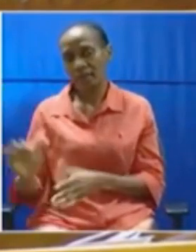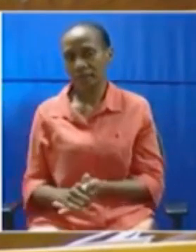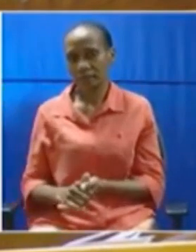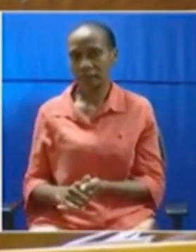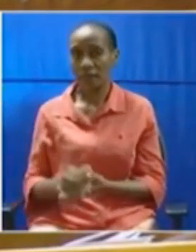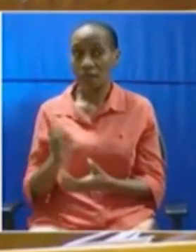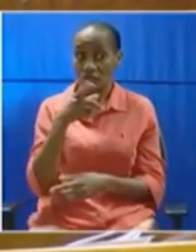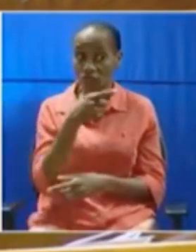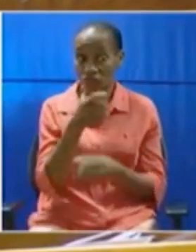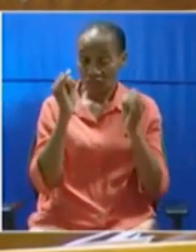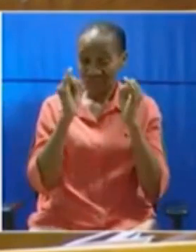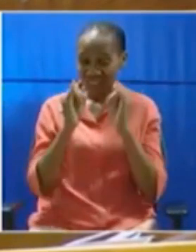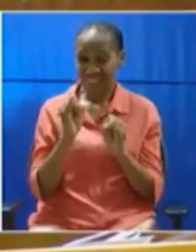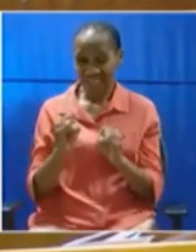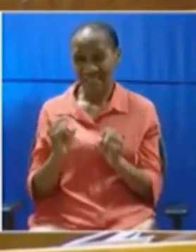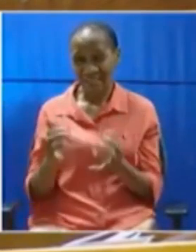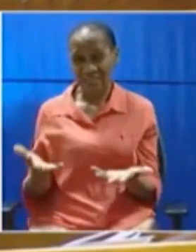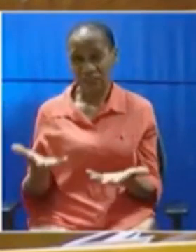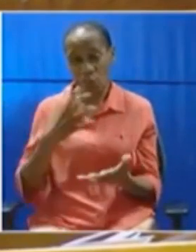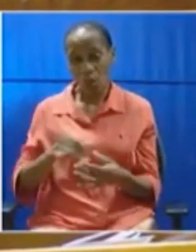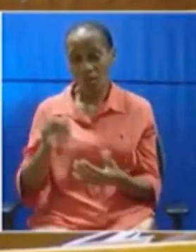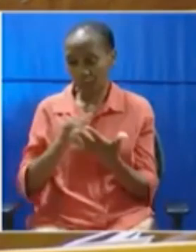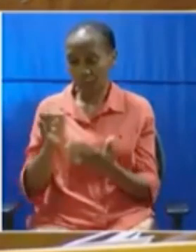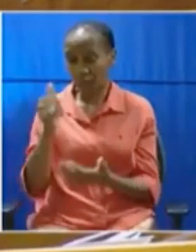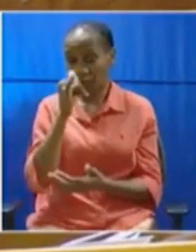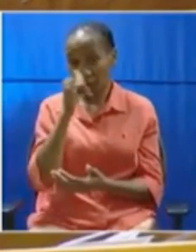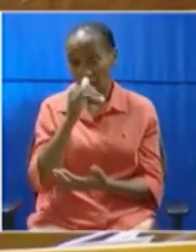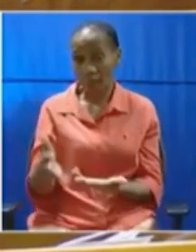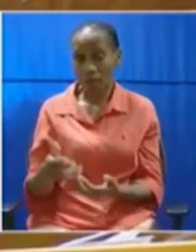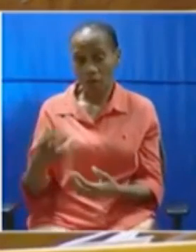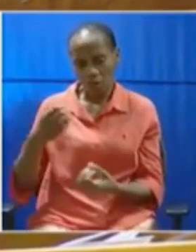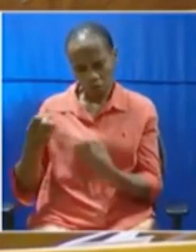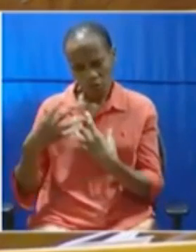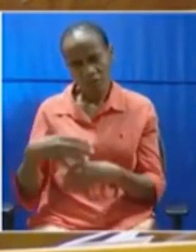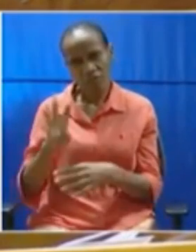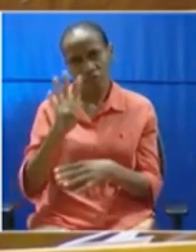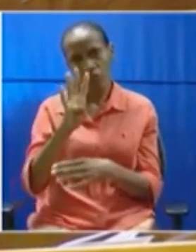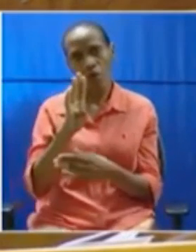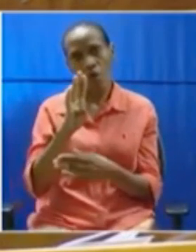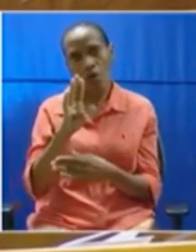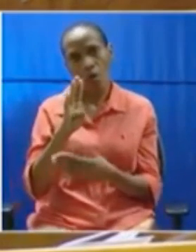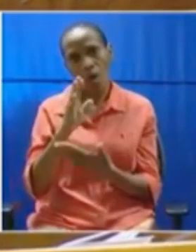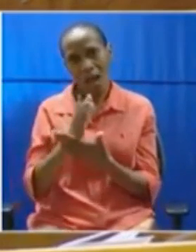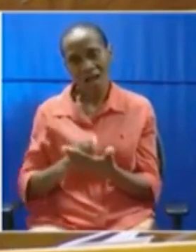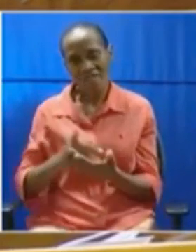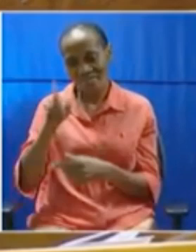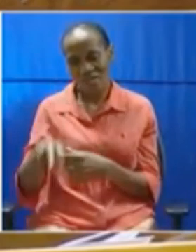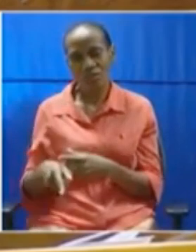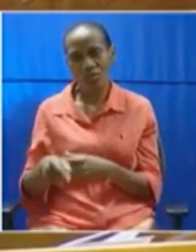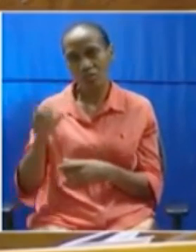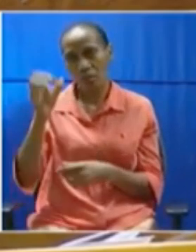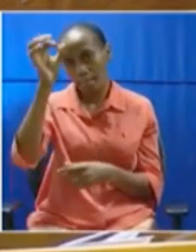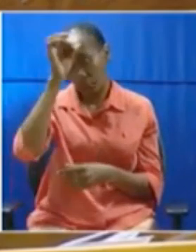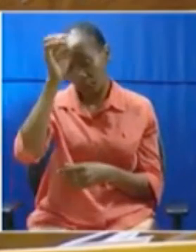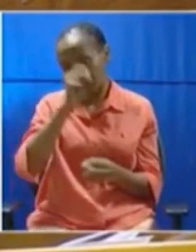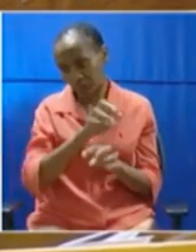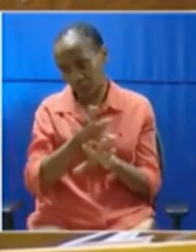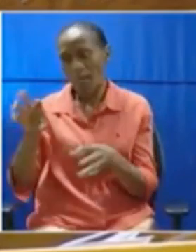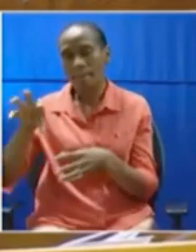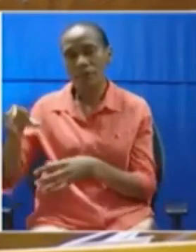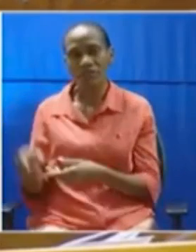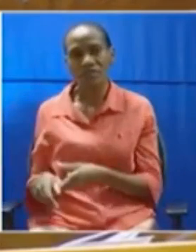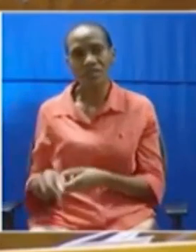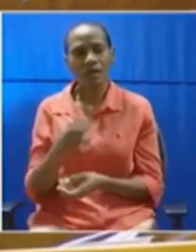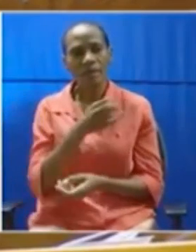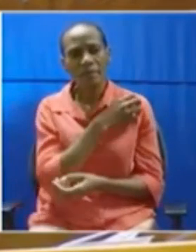you are serious about crime, we need 4,500 more policemen and women. You need to make sure that the minister withdraws